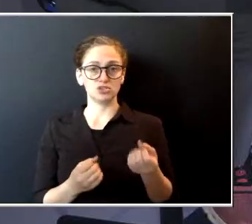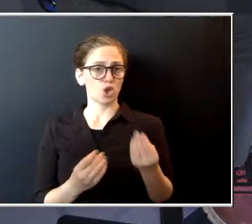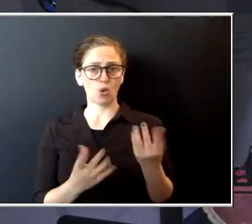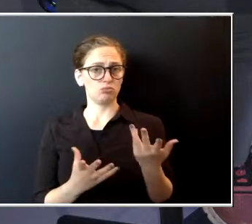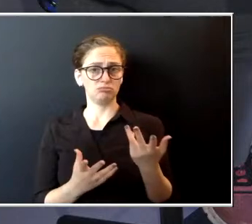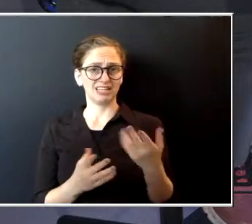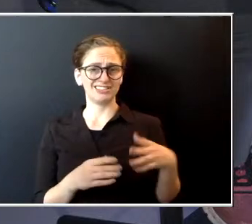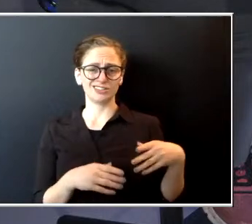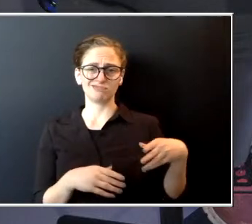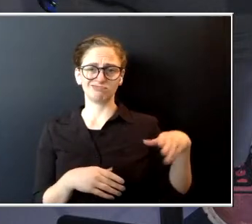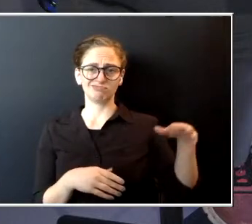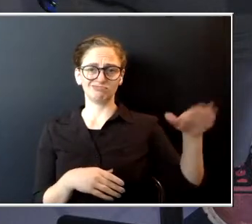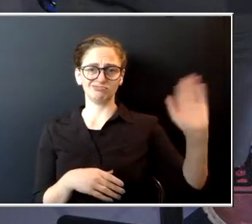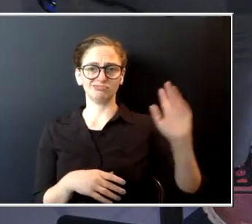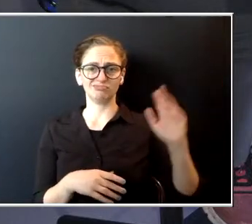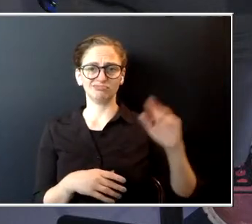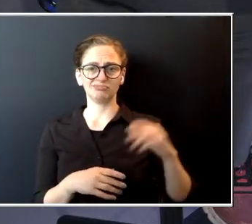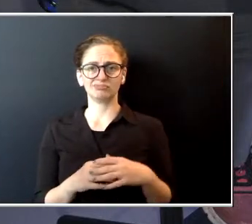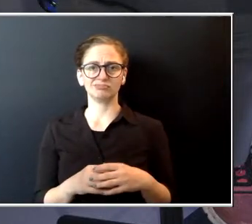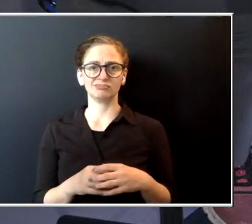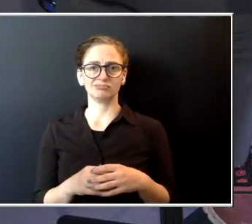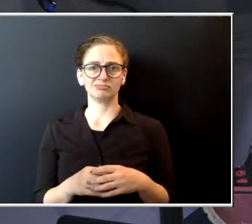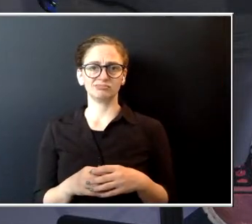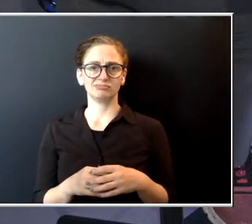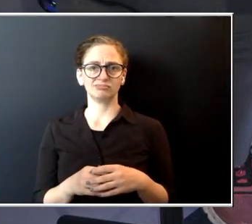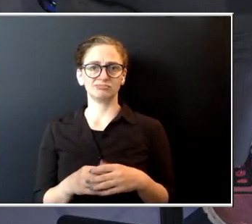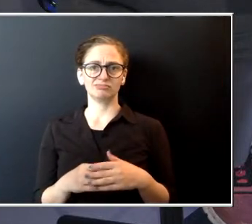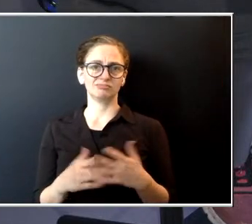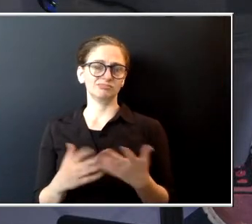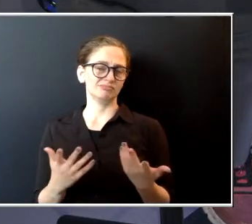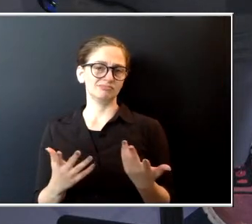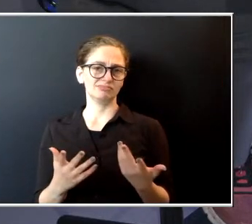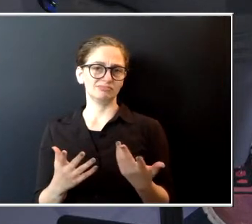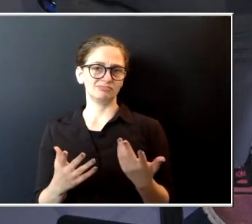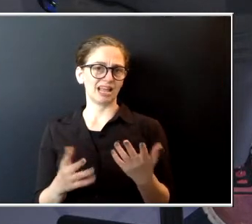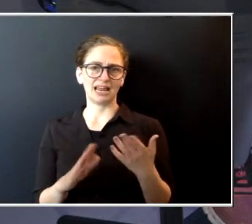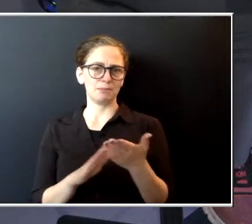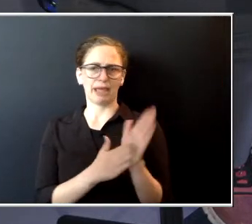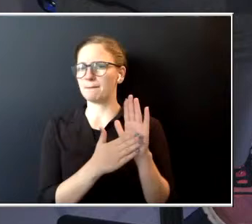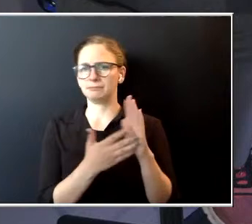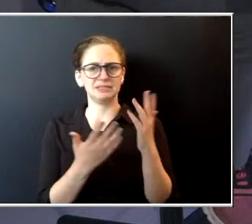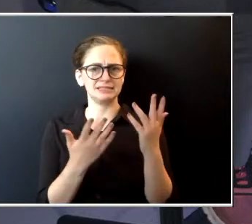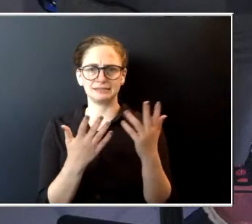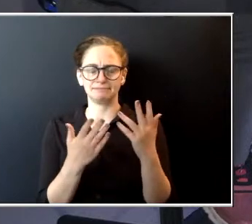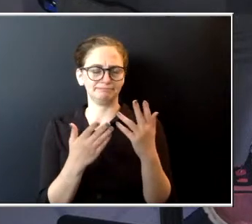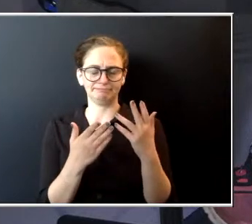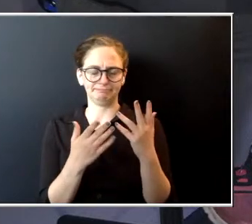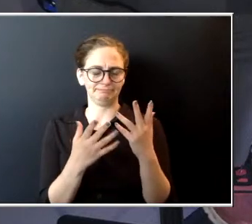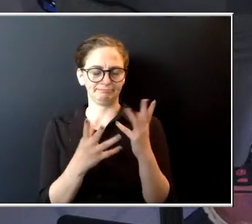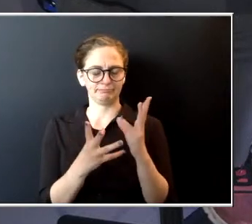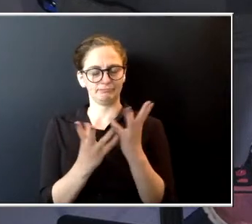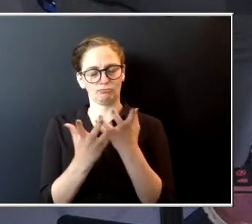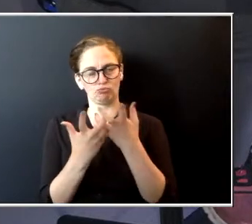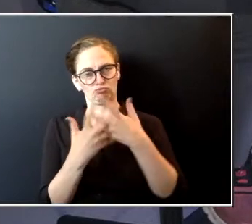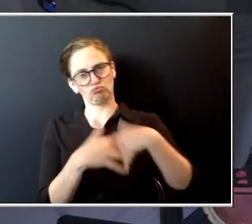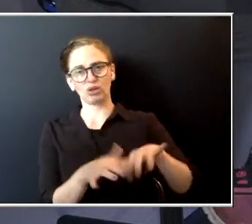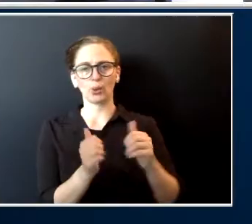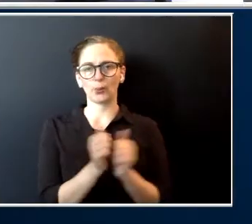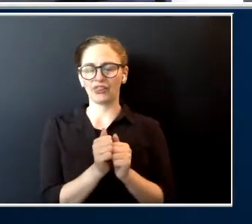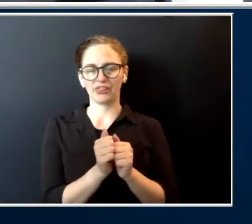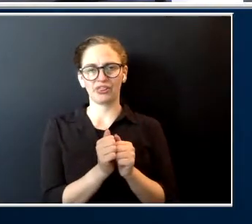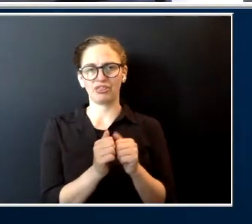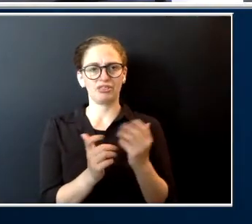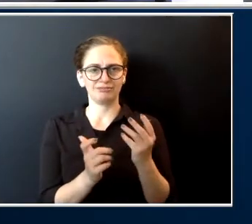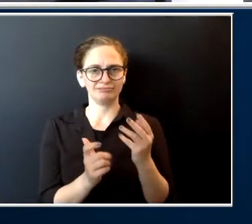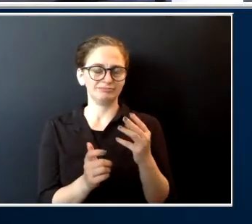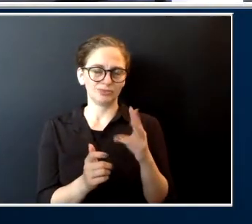it we gets- call endothelialized. correct. This stuff kind of gets all Correct. over it, and it becomes a non. It becomes part of the wall, essentially. Yeah. Right. It is so darn amazing. Yeah. I